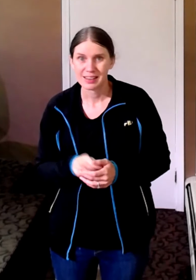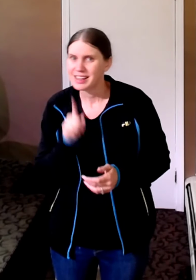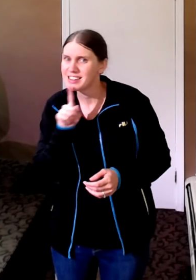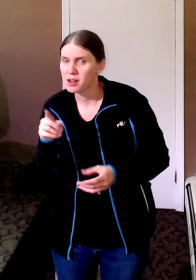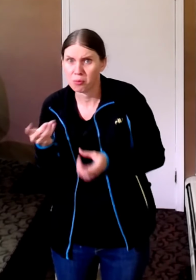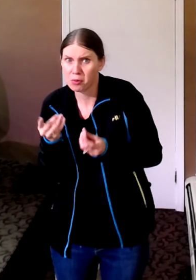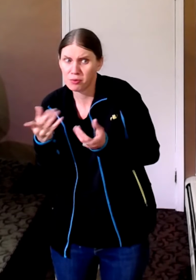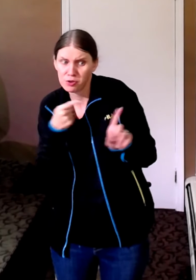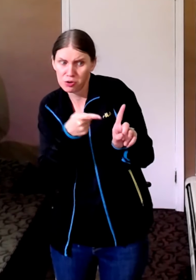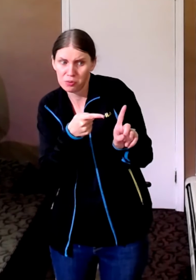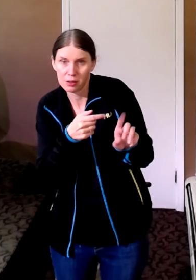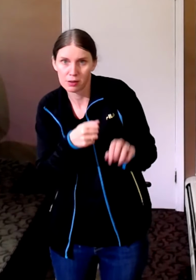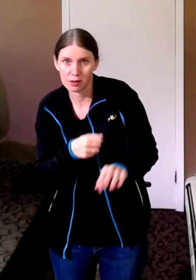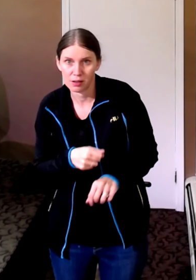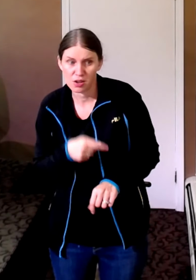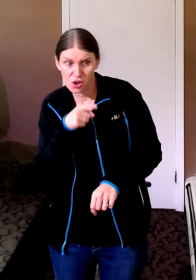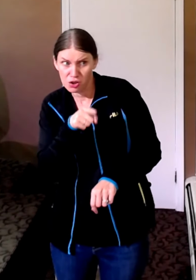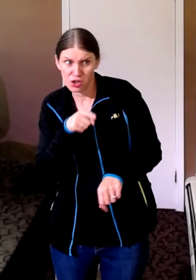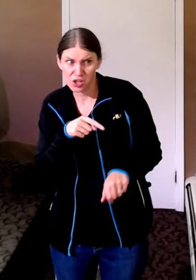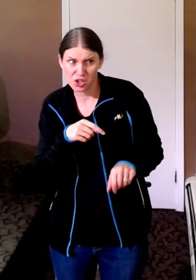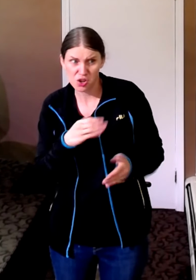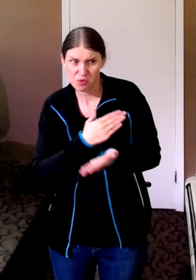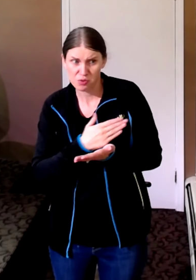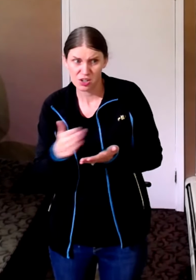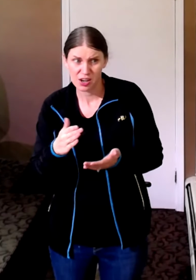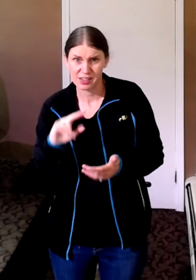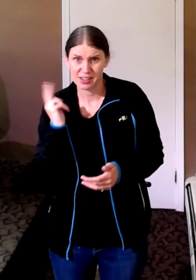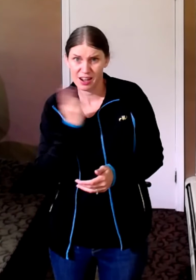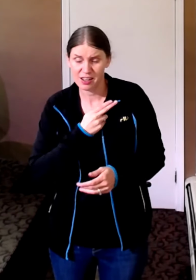thee? Hey, we're the ones that you kicked out of heaven.